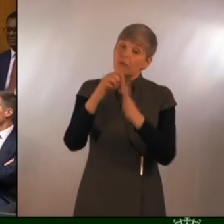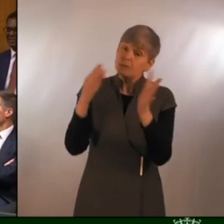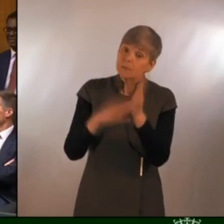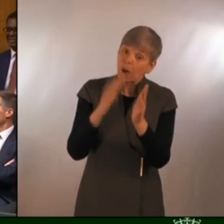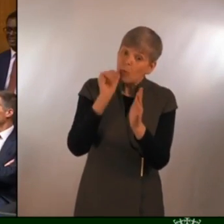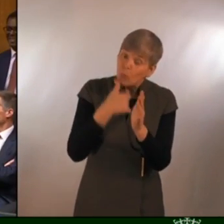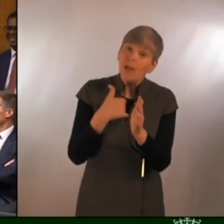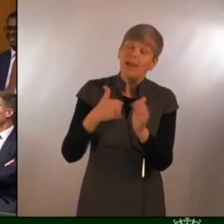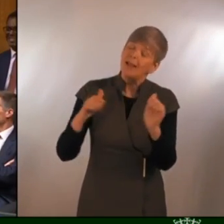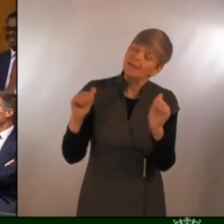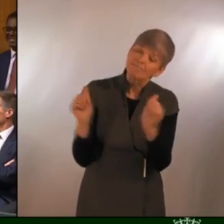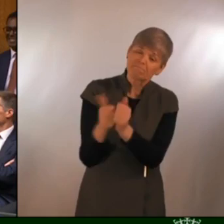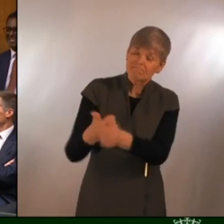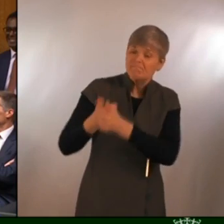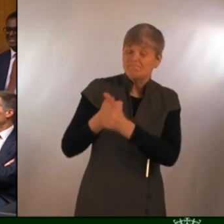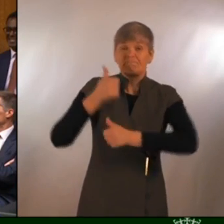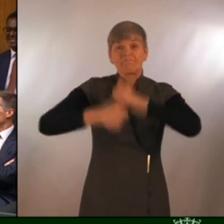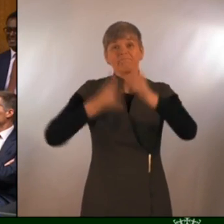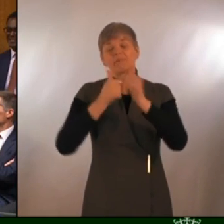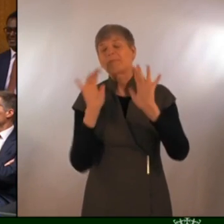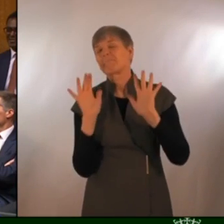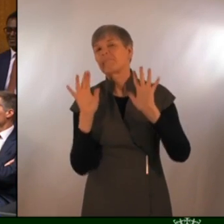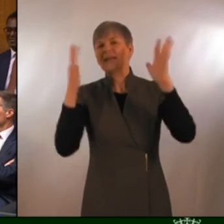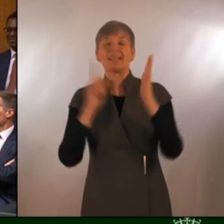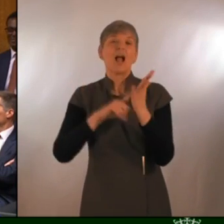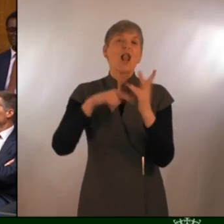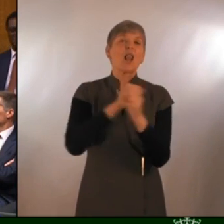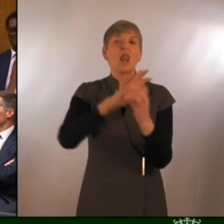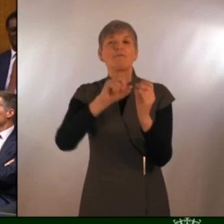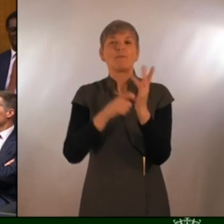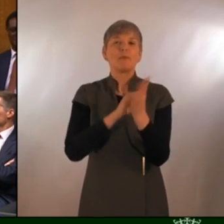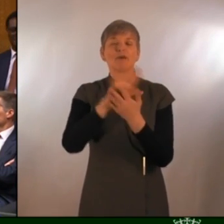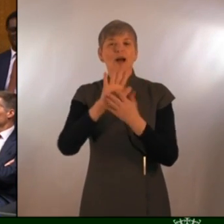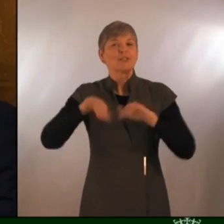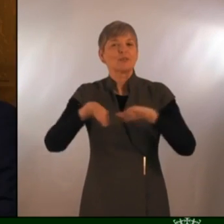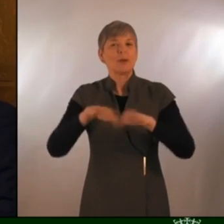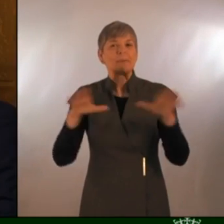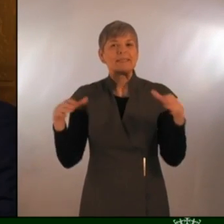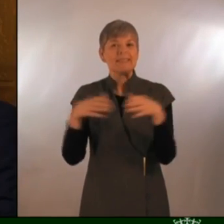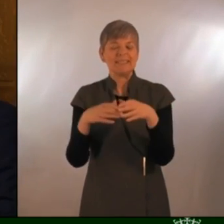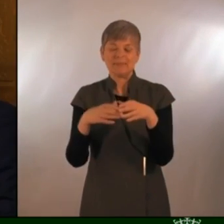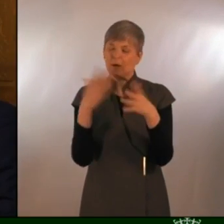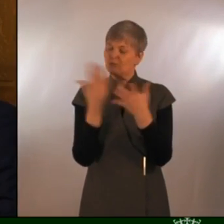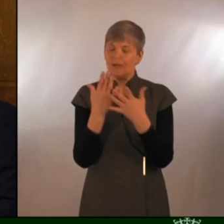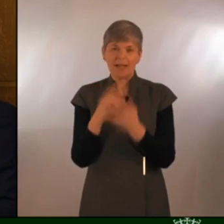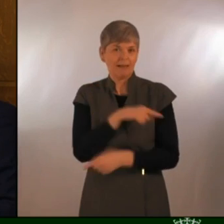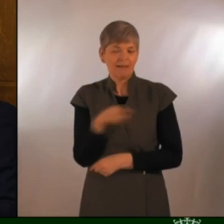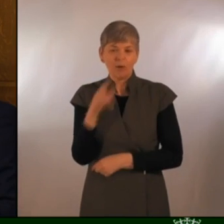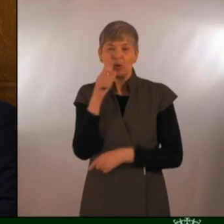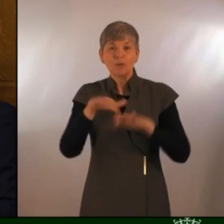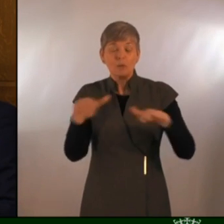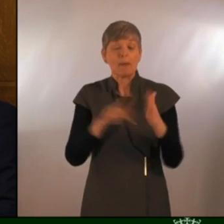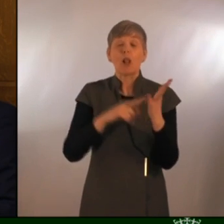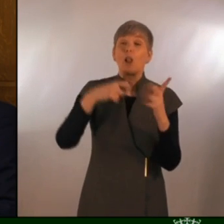swim team for their 5 gold medal haul at the McCullough International Open Meet last month? The swimmers involved were Luke